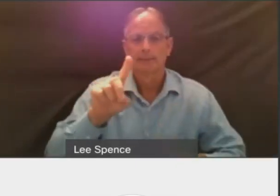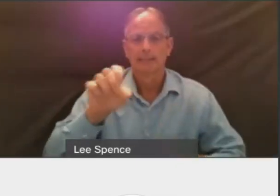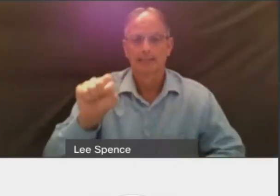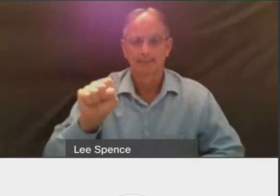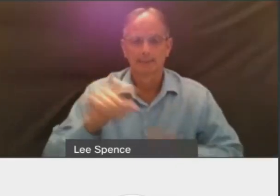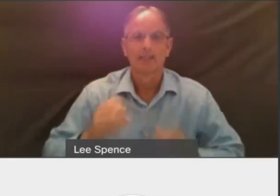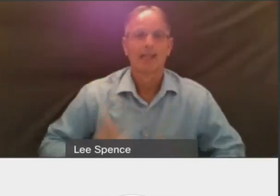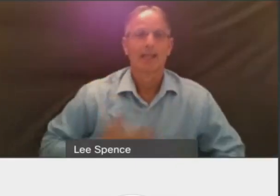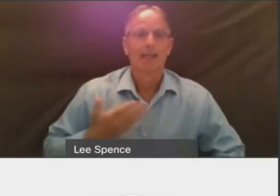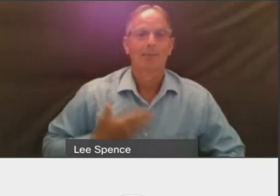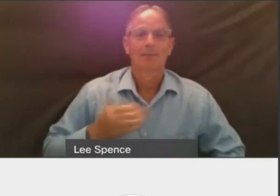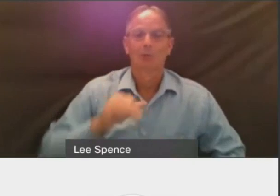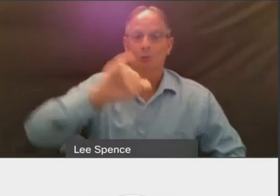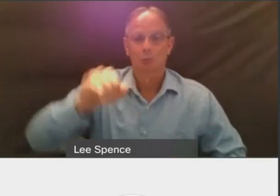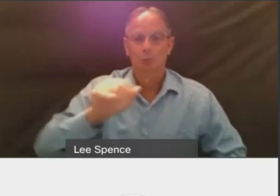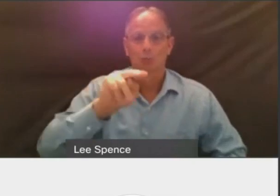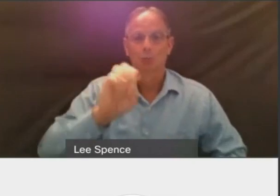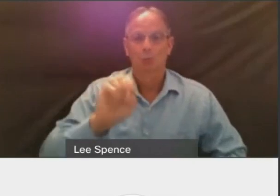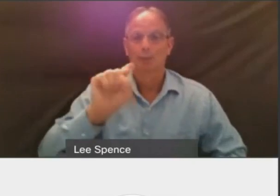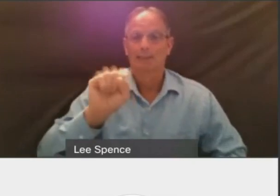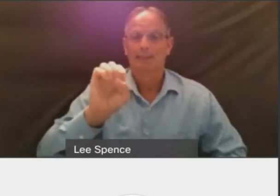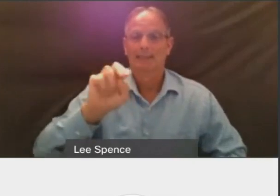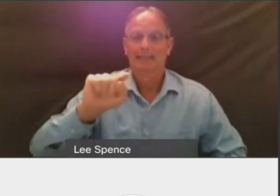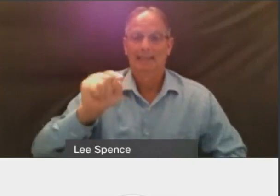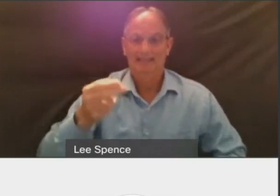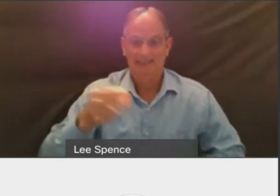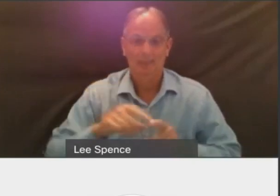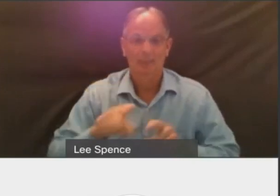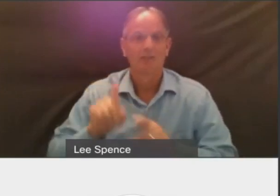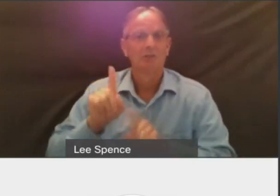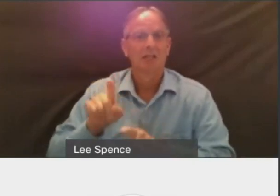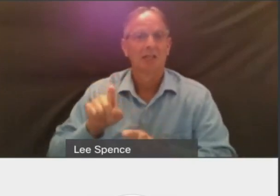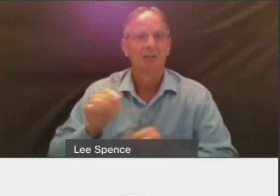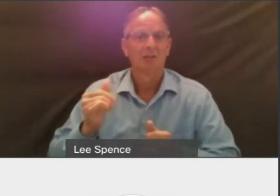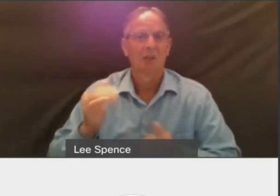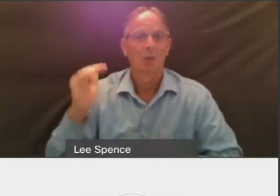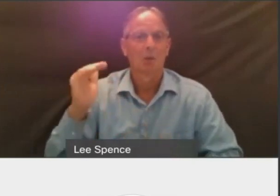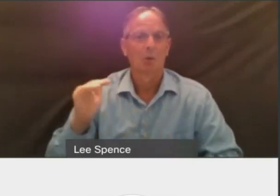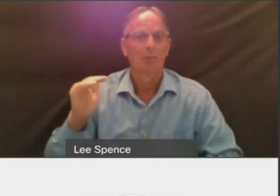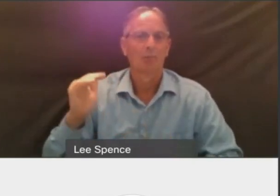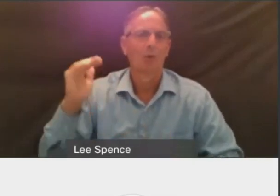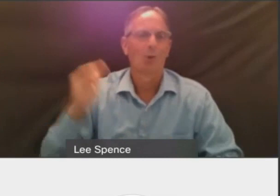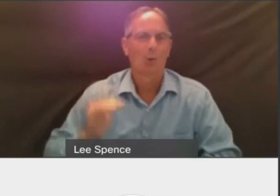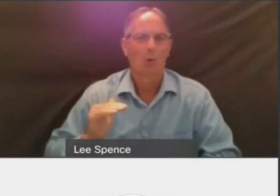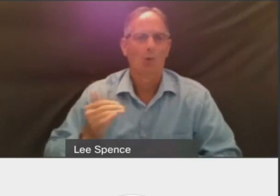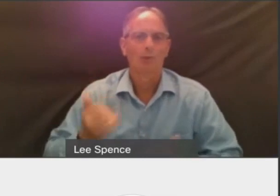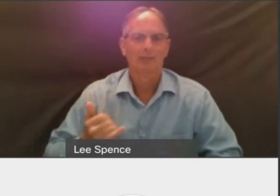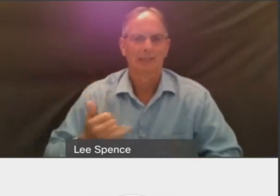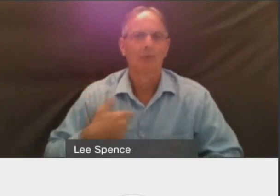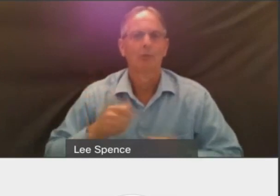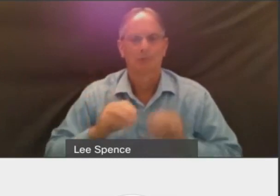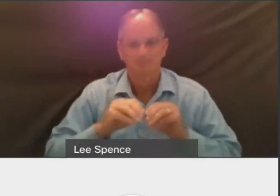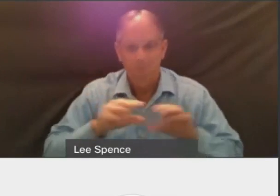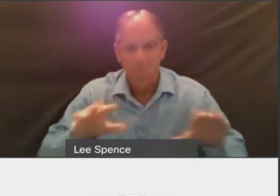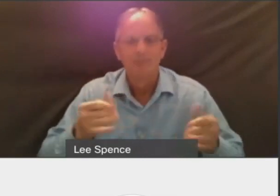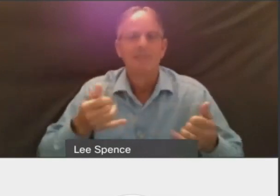Happy Juneteenth. I see that the attendance is fairly low today. We tried to get word out that we would still have